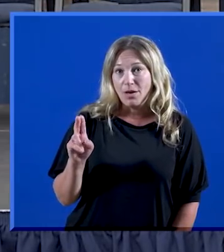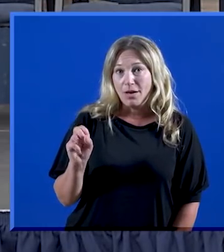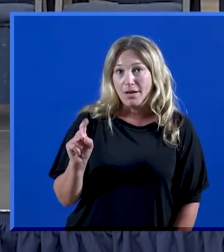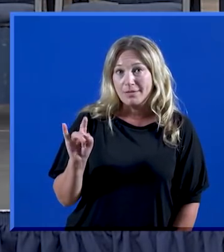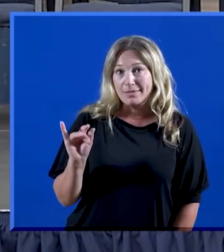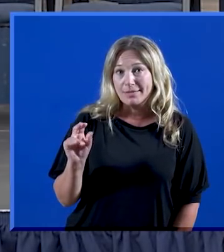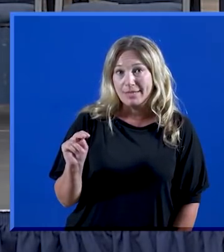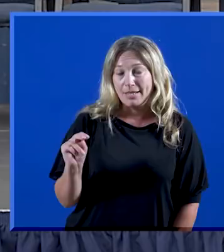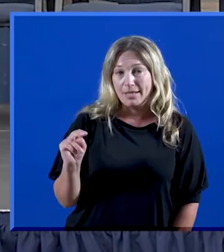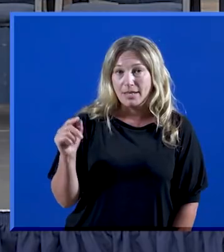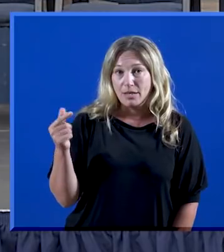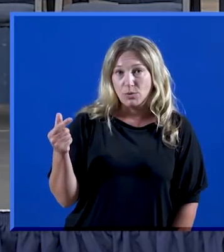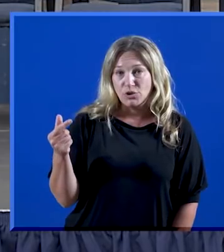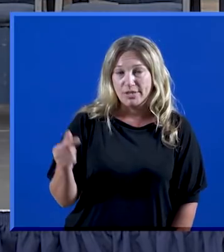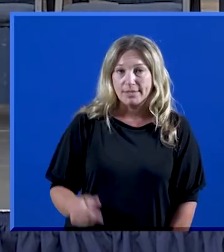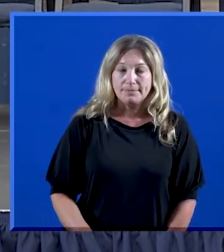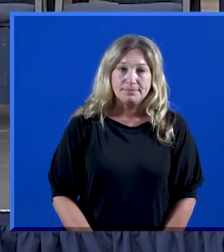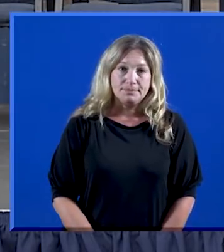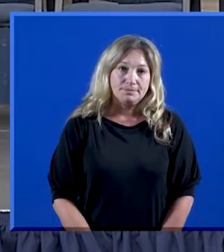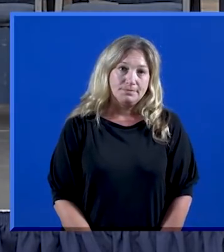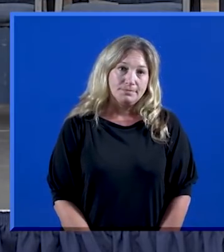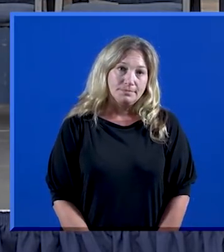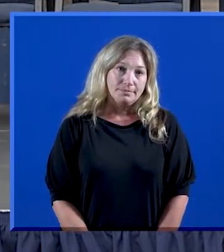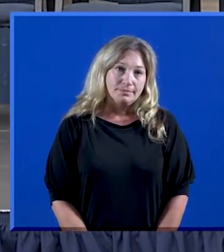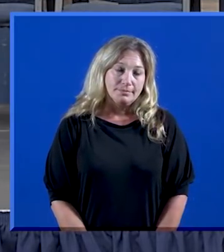Austin Gaduchik.